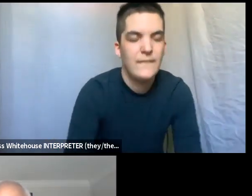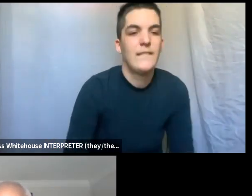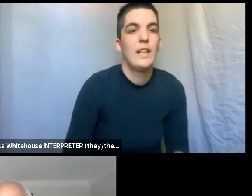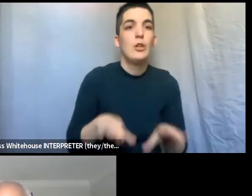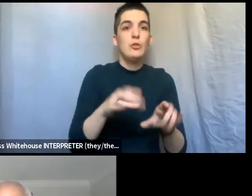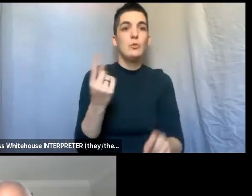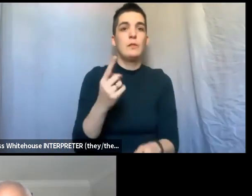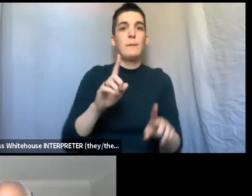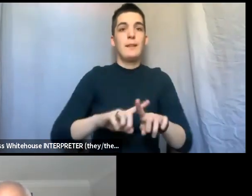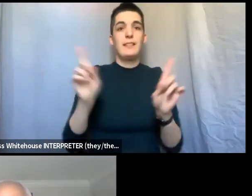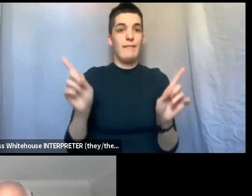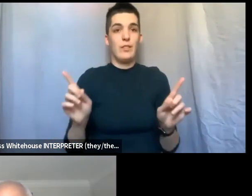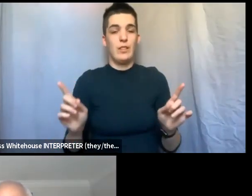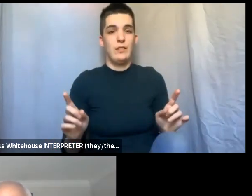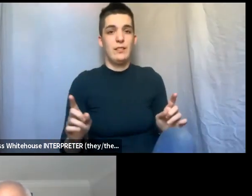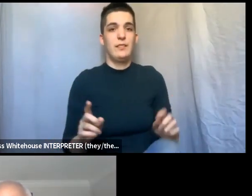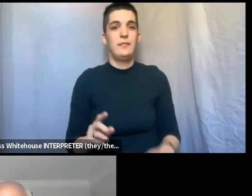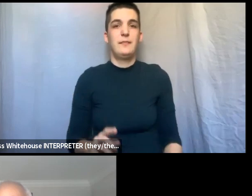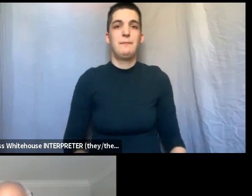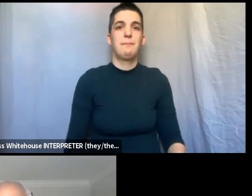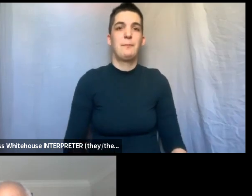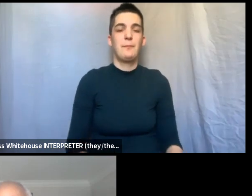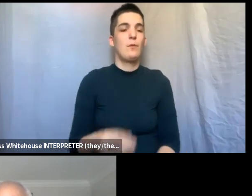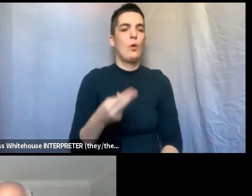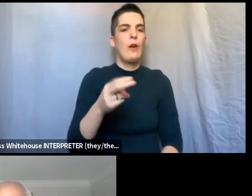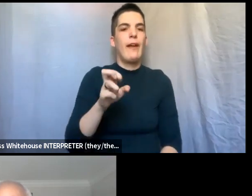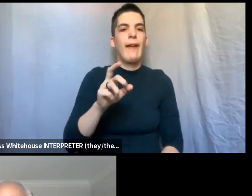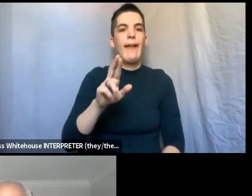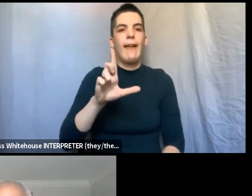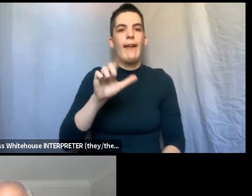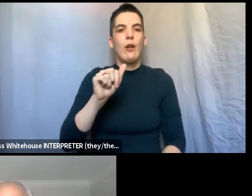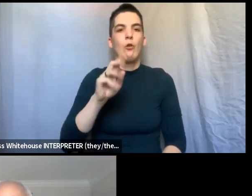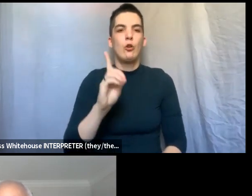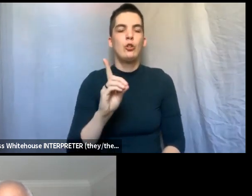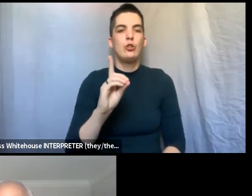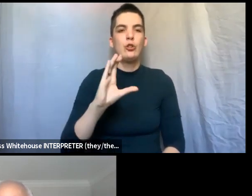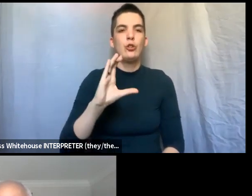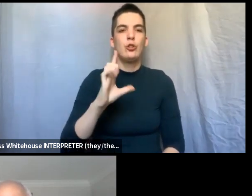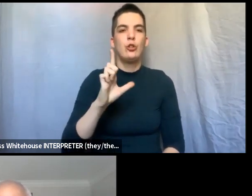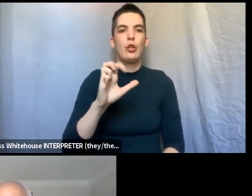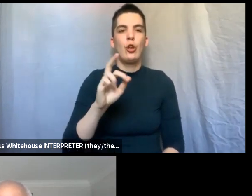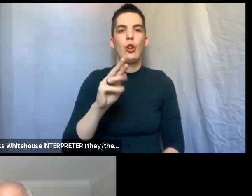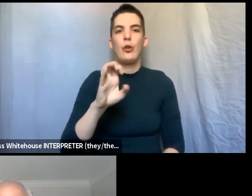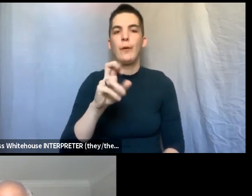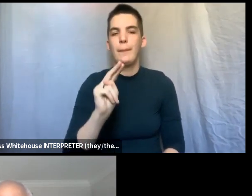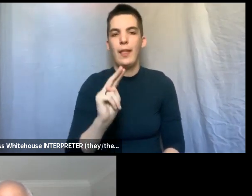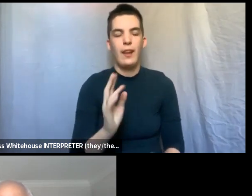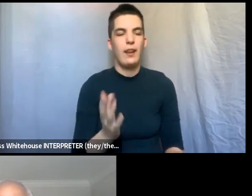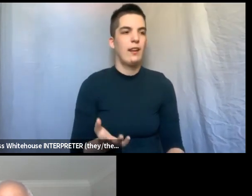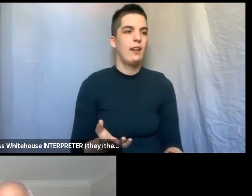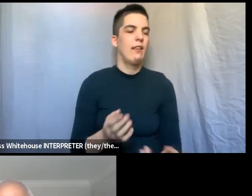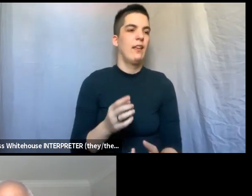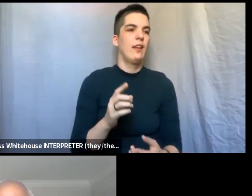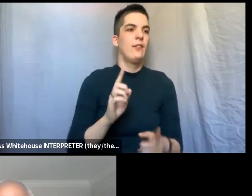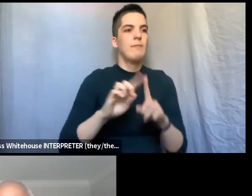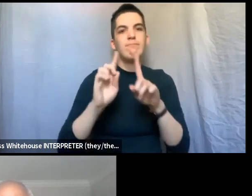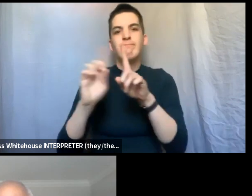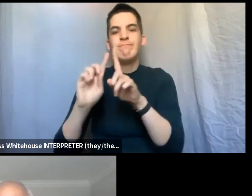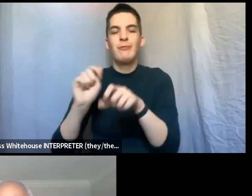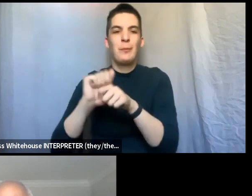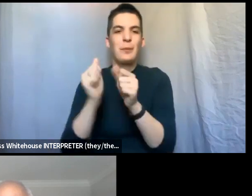turns out to be what you want to do. Or, you know, Harold Clurman and Lee Strasberg and Clifford Odets, you know, in the middle of